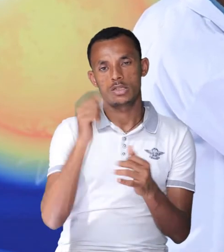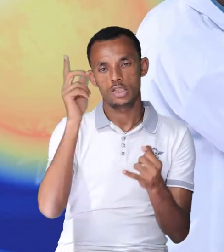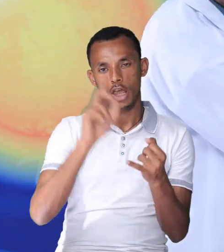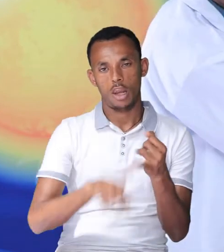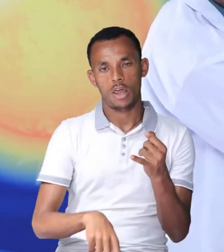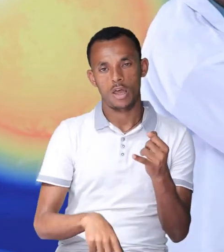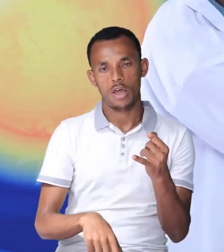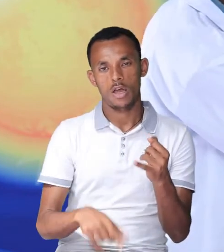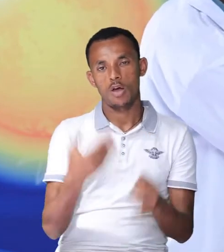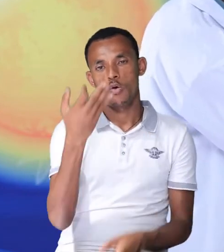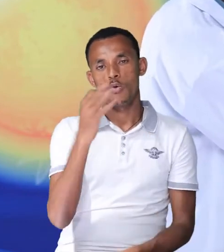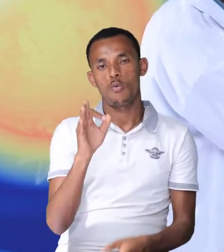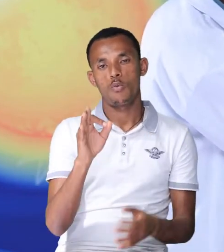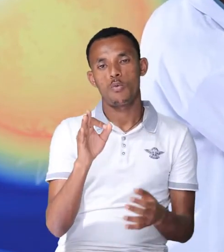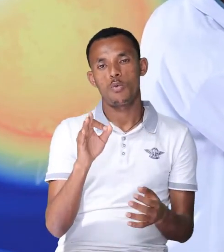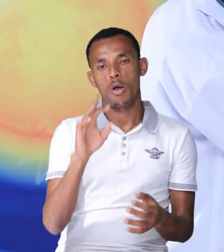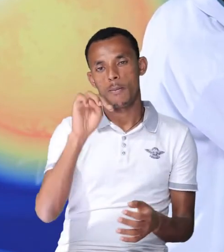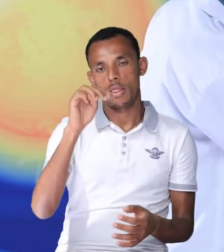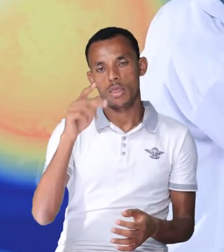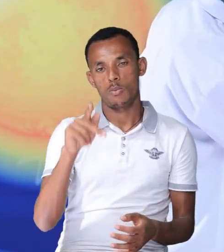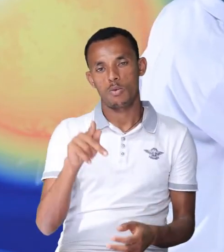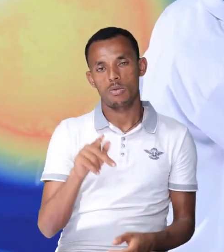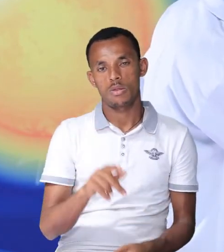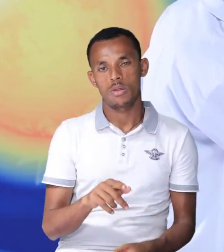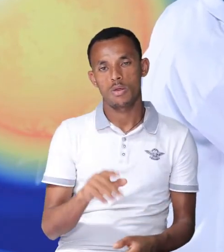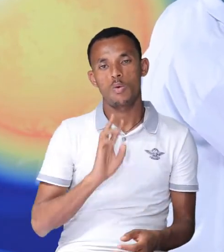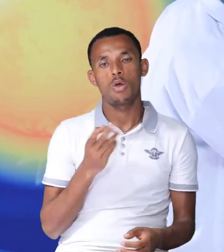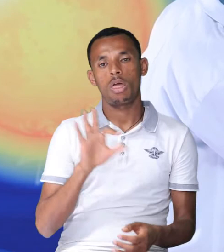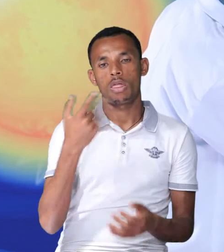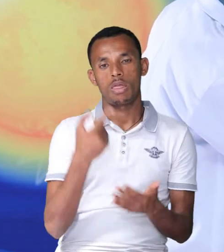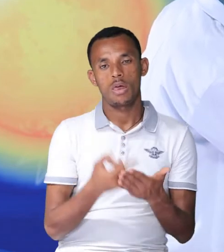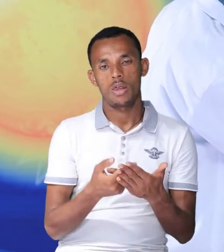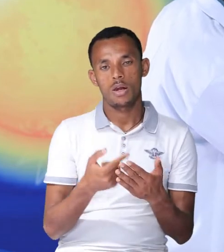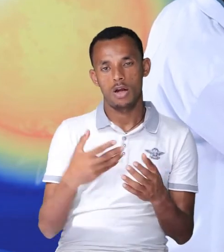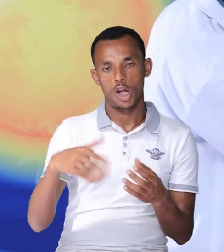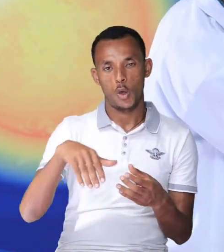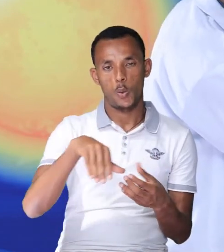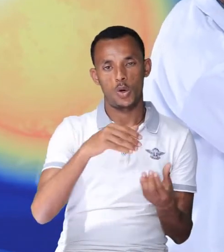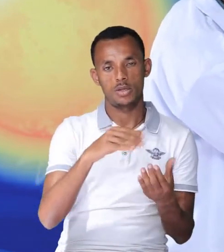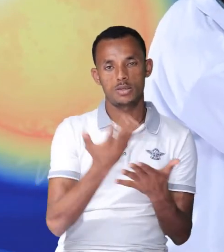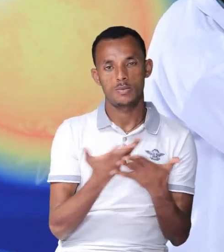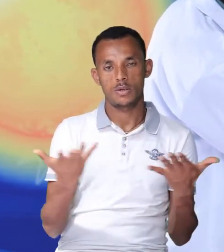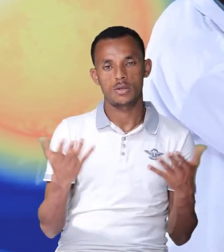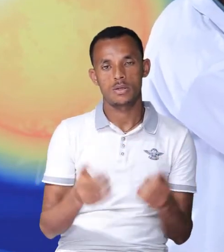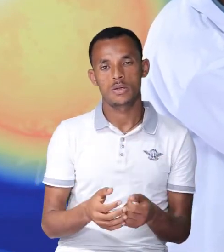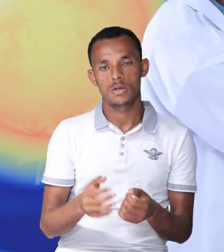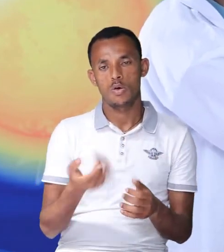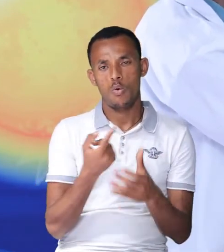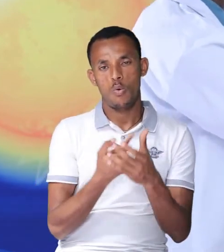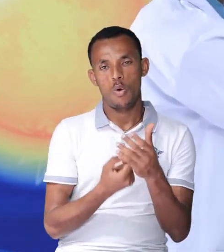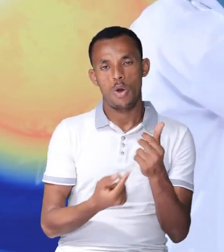ending of melting, we get here liquid substance